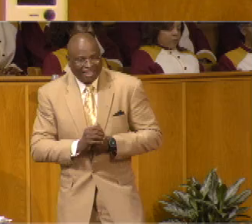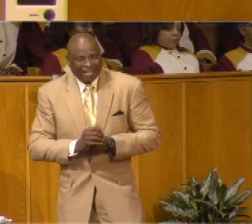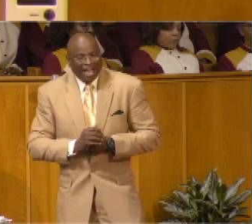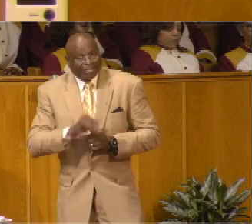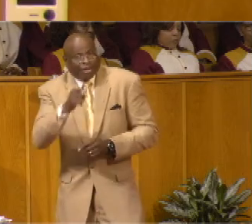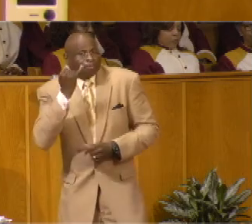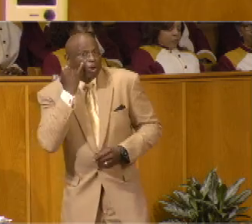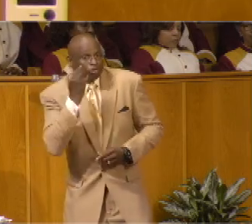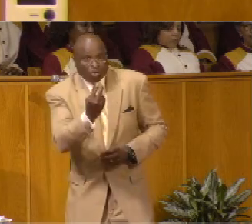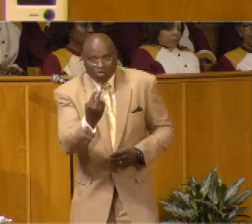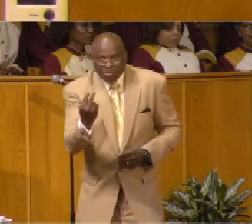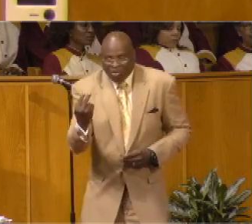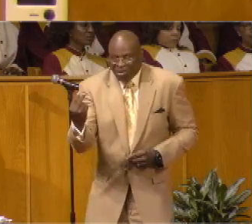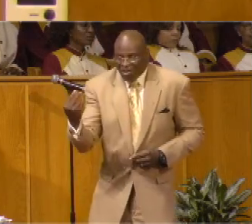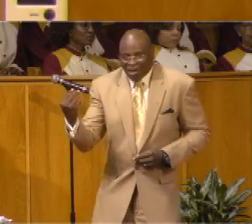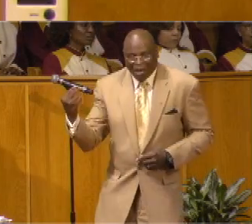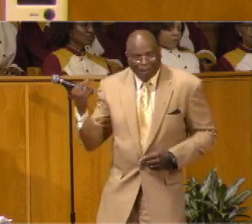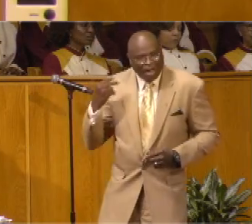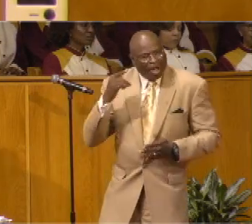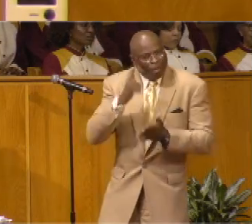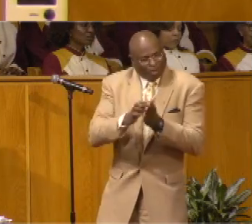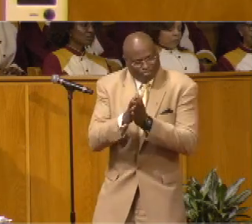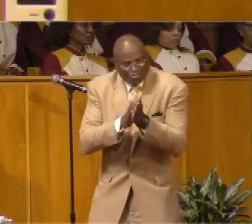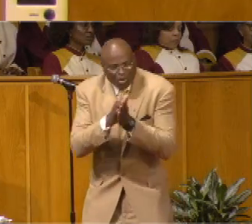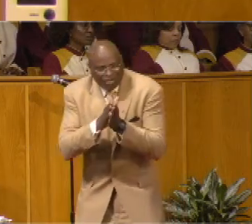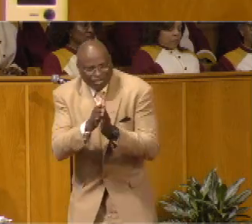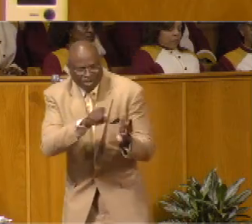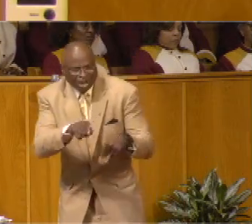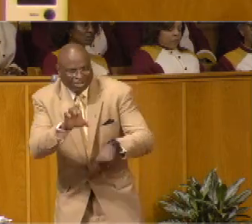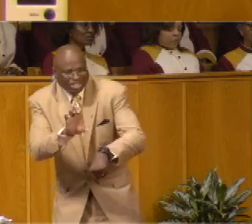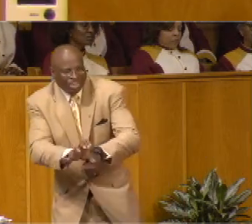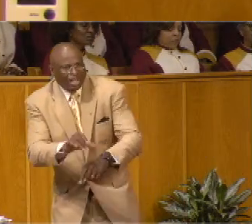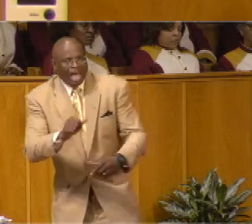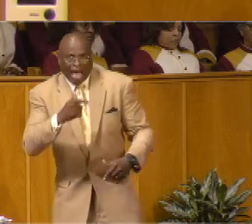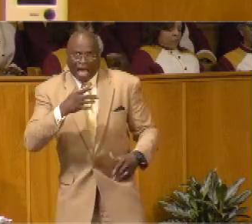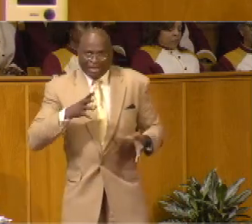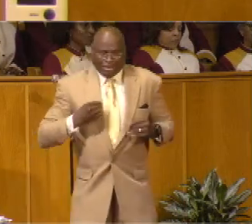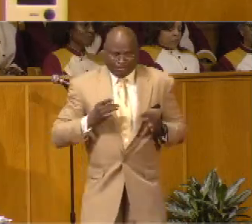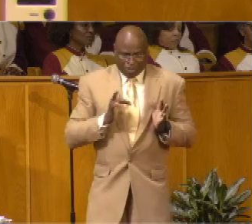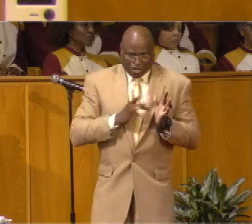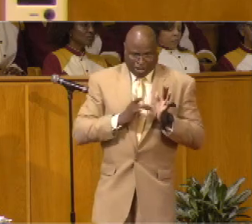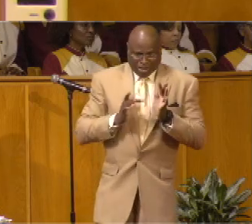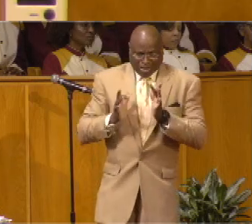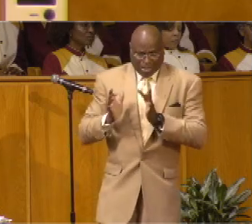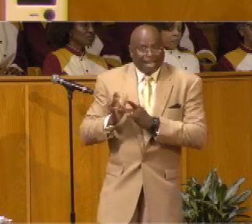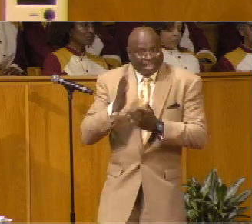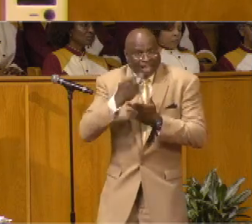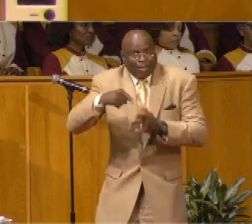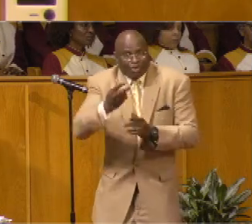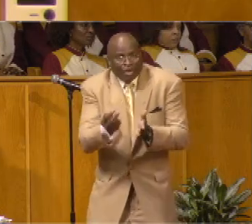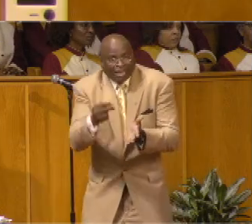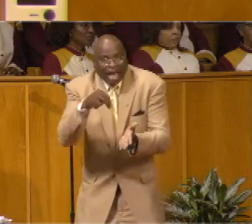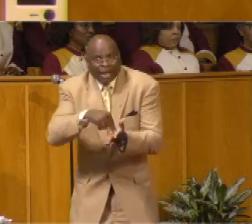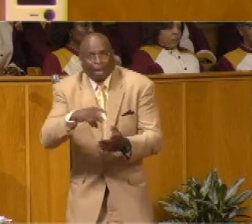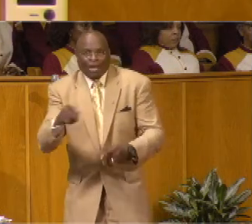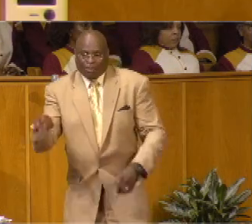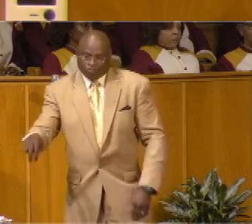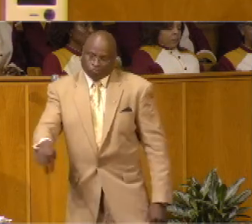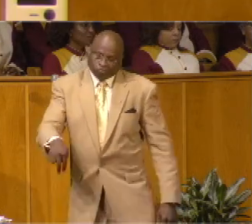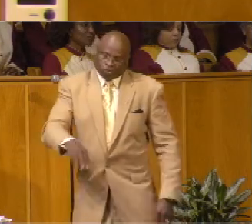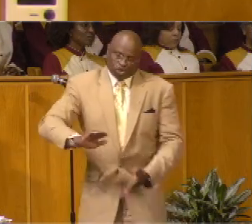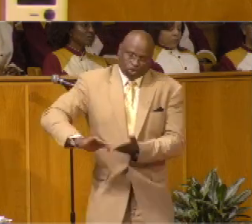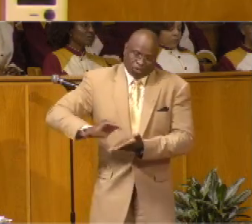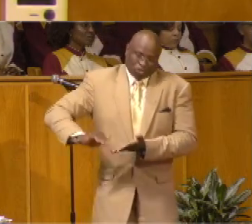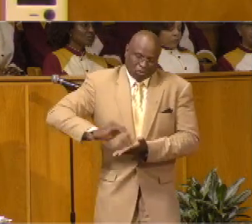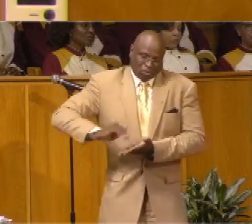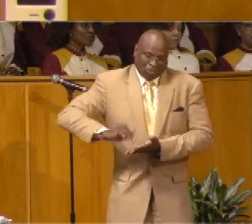That if you look back at to what moved and motivated you to give your life to the Lord, that Sunday you got up and you walked down that aisle and you said